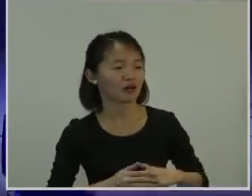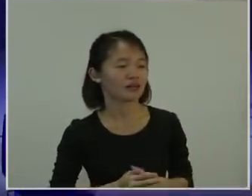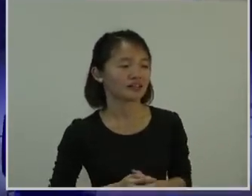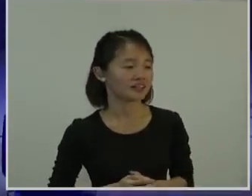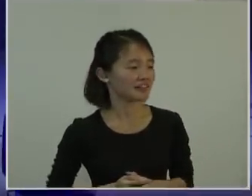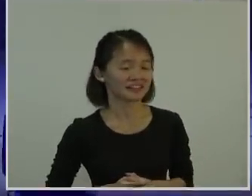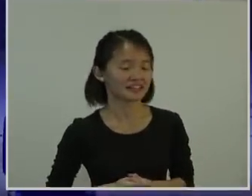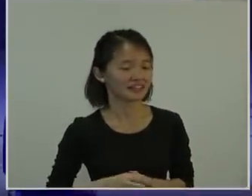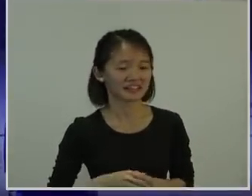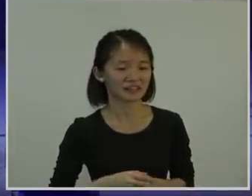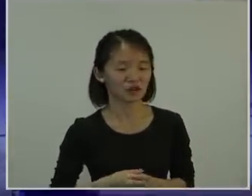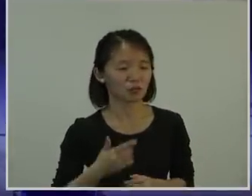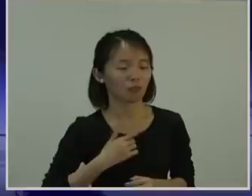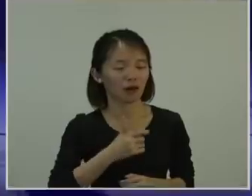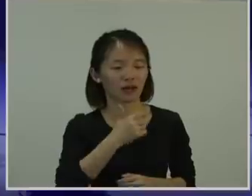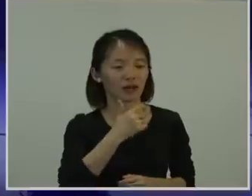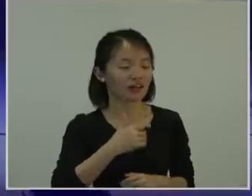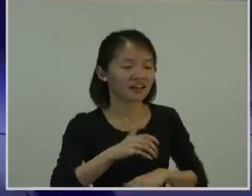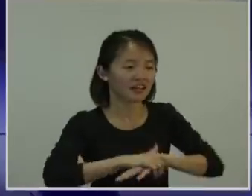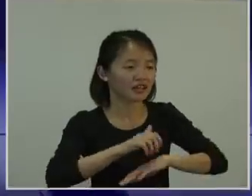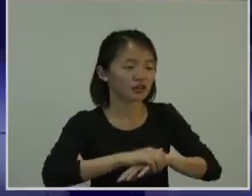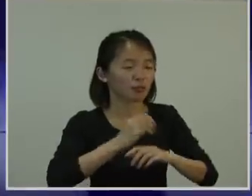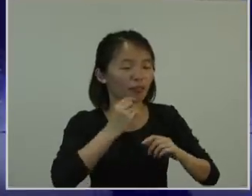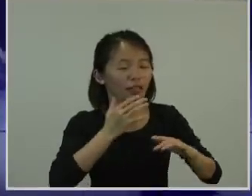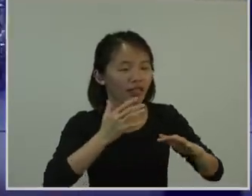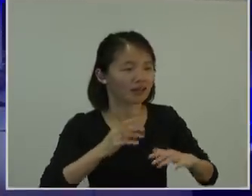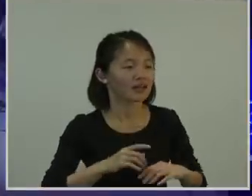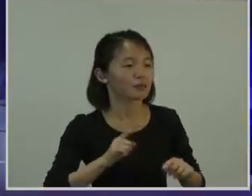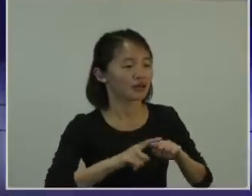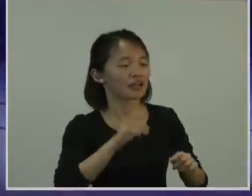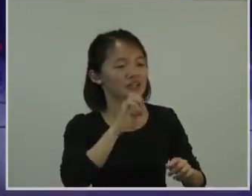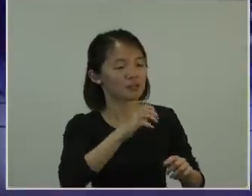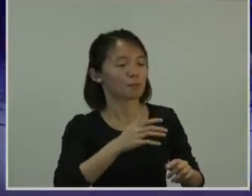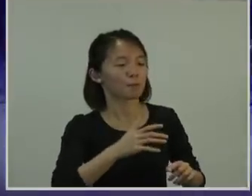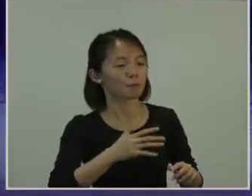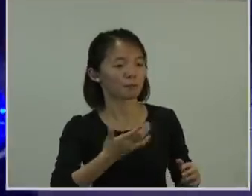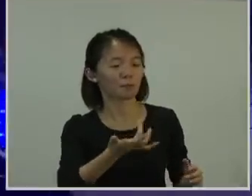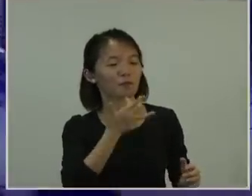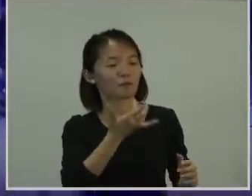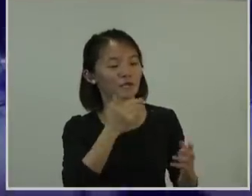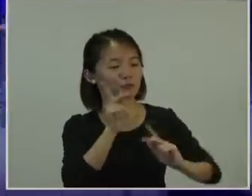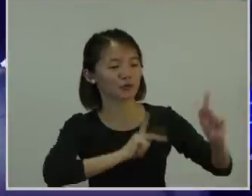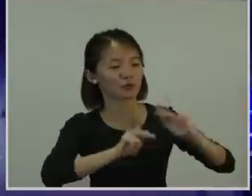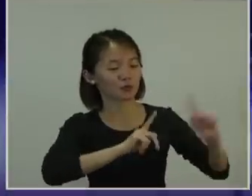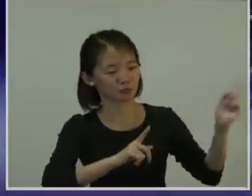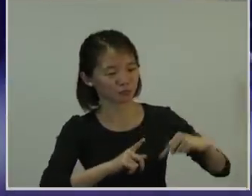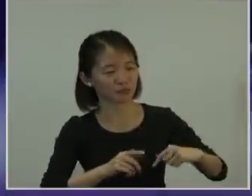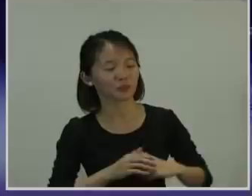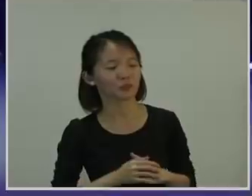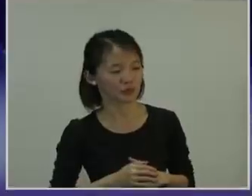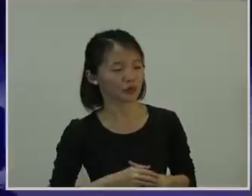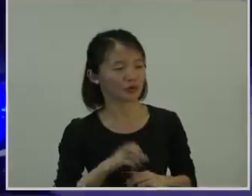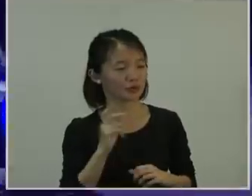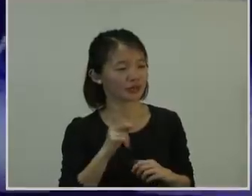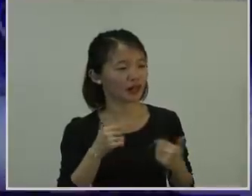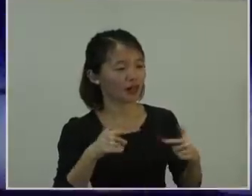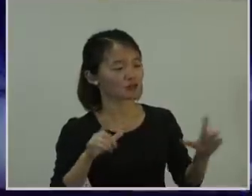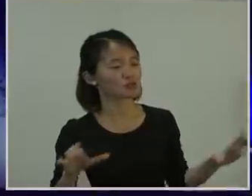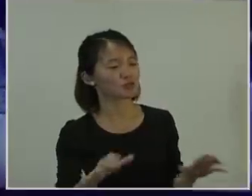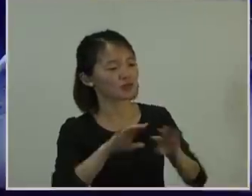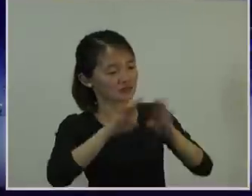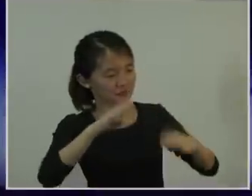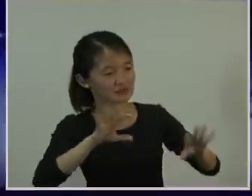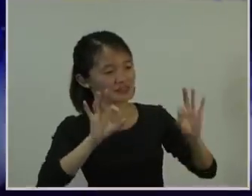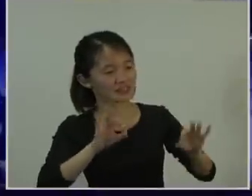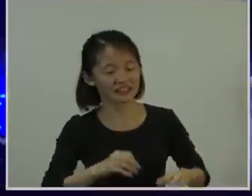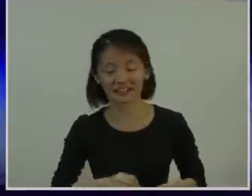she is my favorite performer, whom we will introduce to you very, very shortly. Yes, Raymond. But we are going to do the Kallang Wave